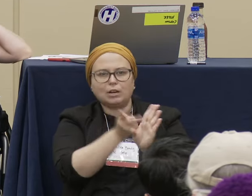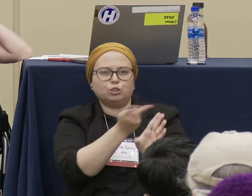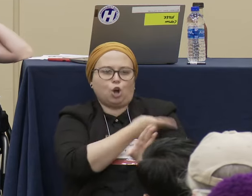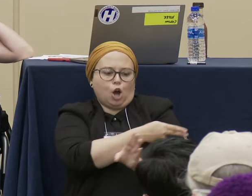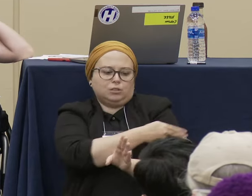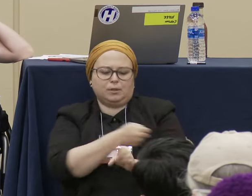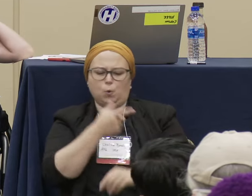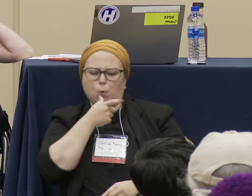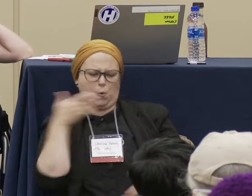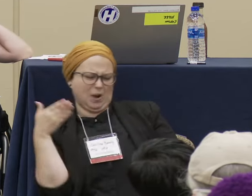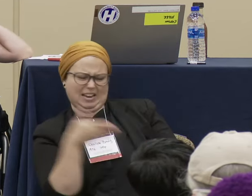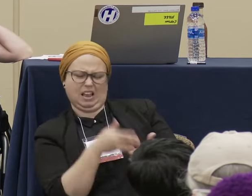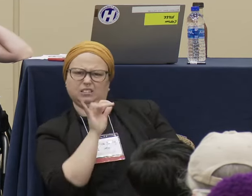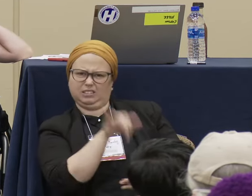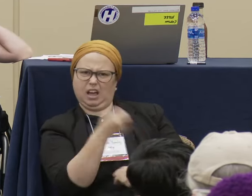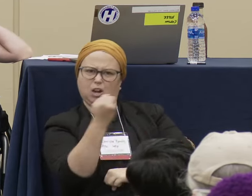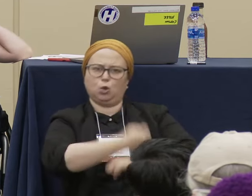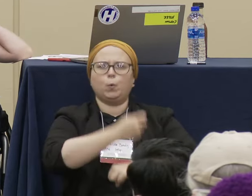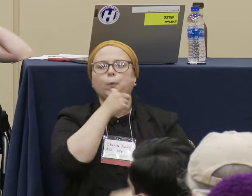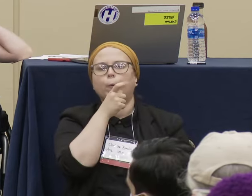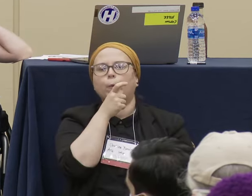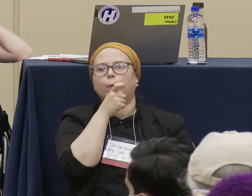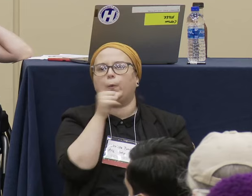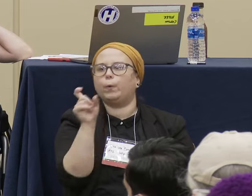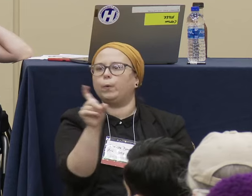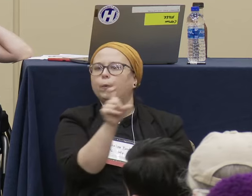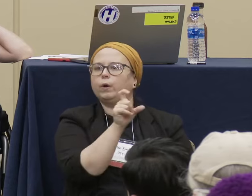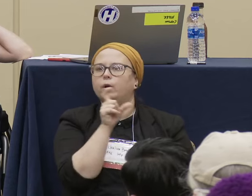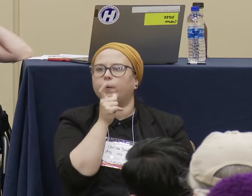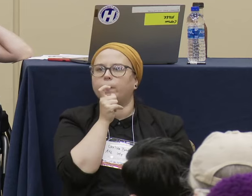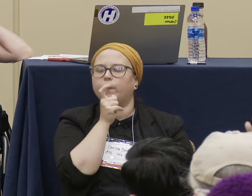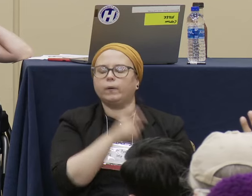hospitals? Who's against it?